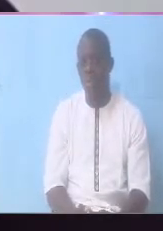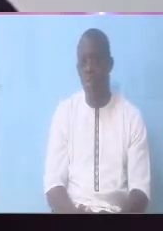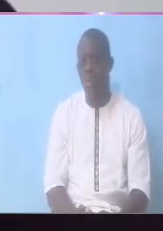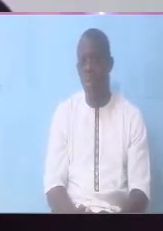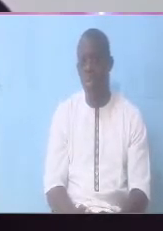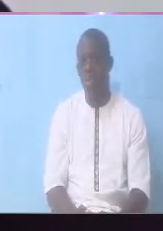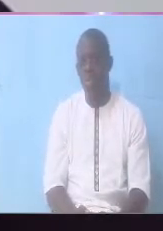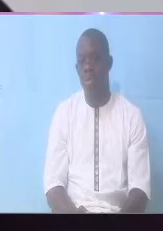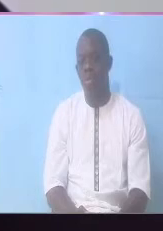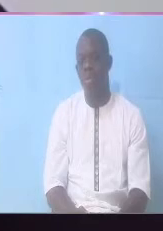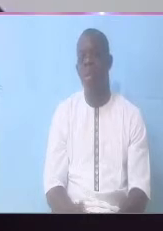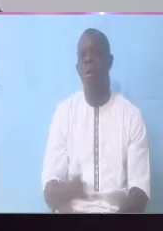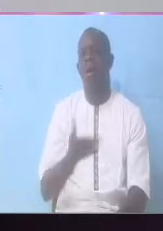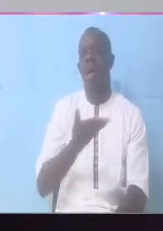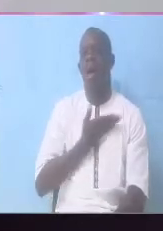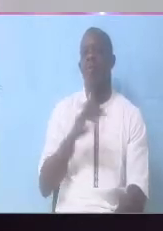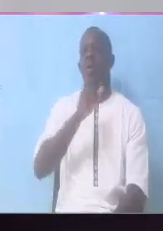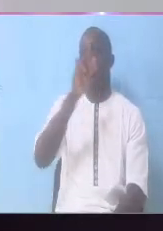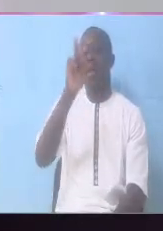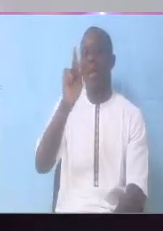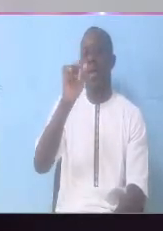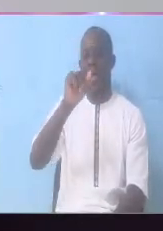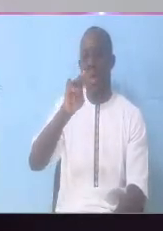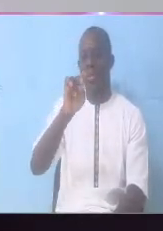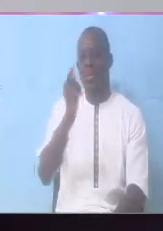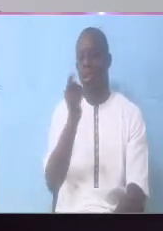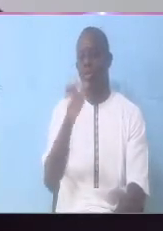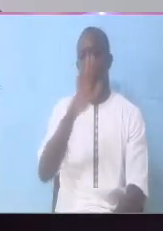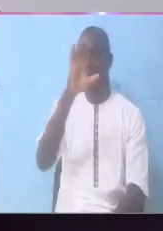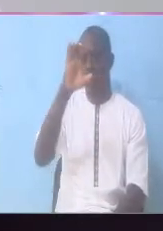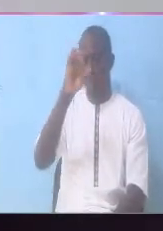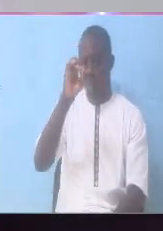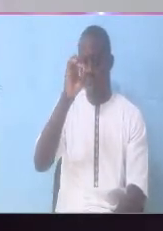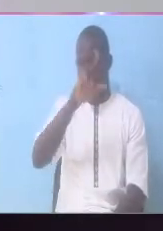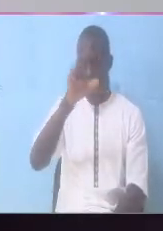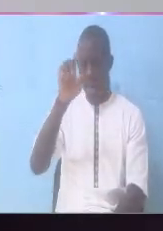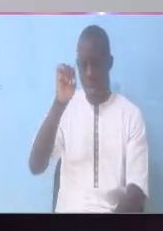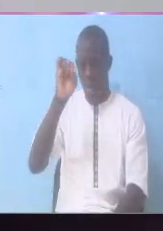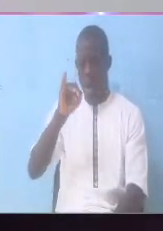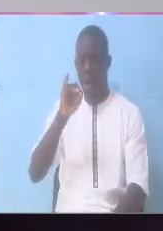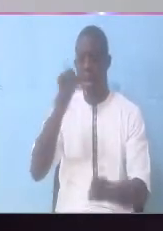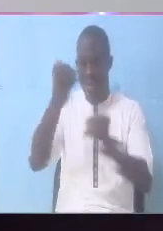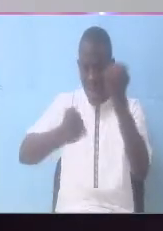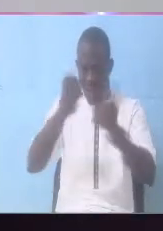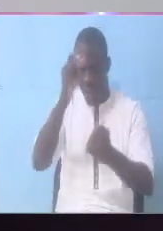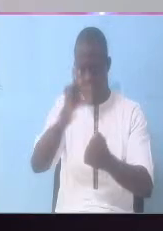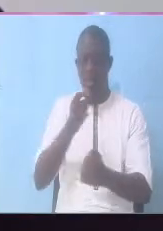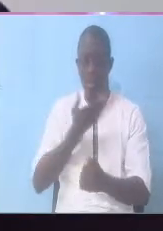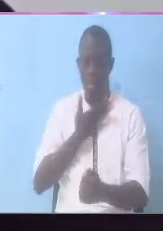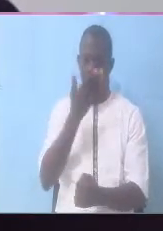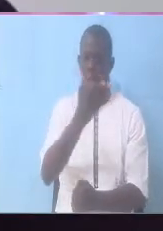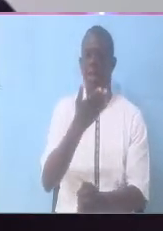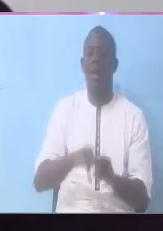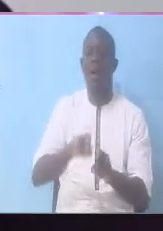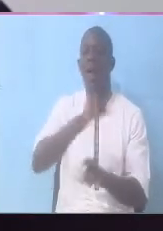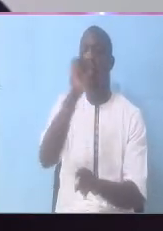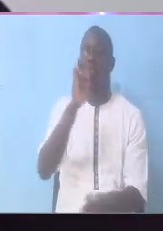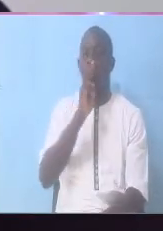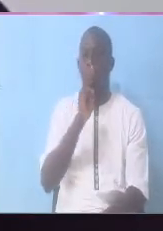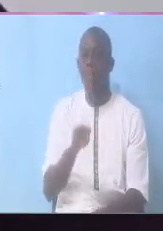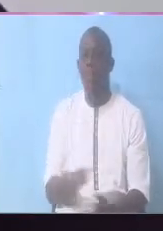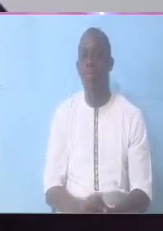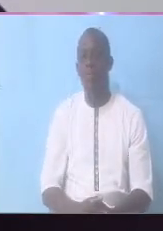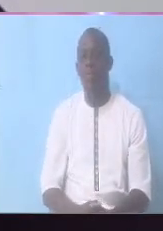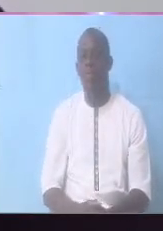Kankoli is a driver, he was there. Kankoli. We call him Kankoli, yes. And who else? And the July